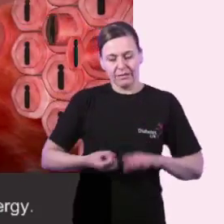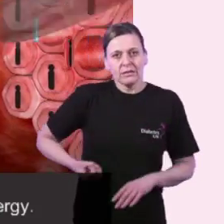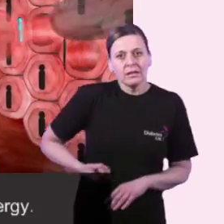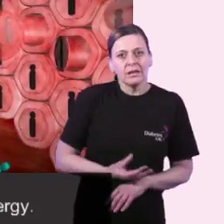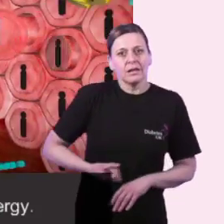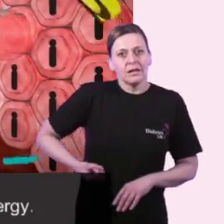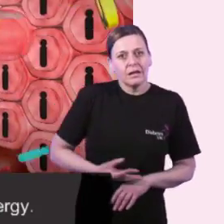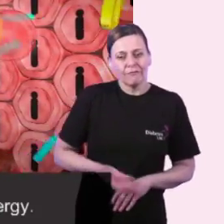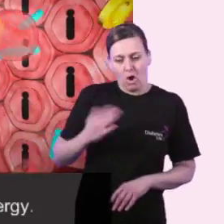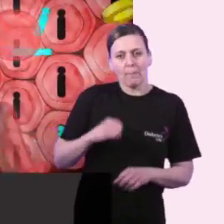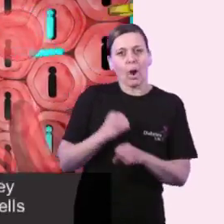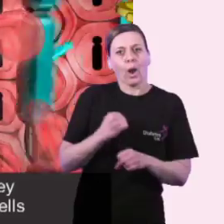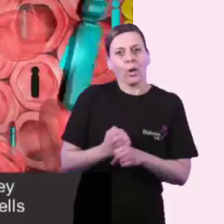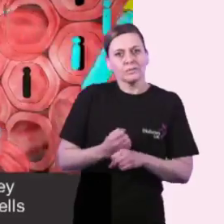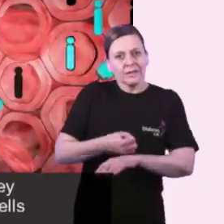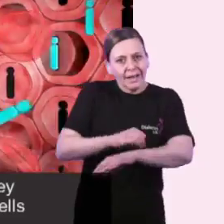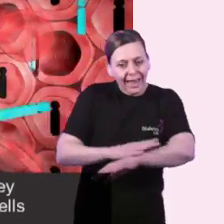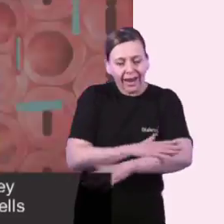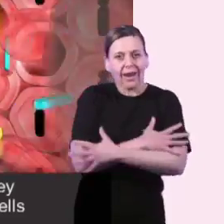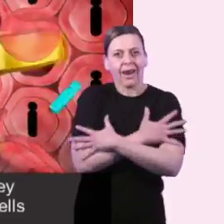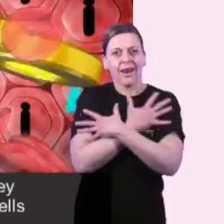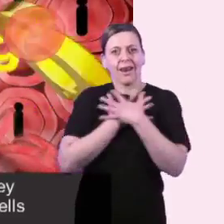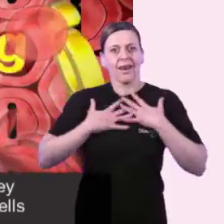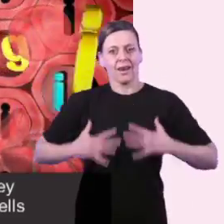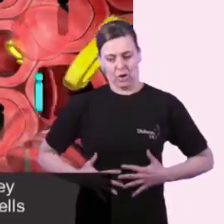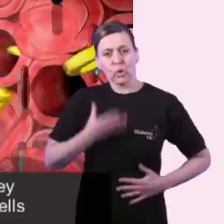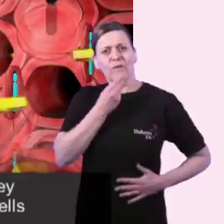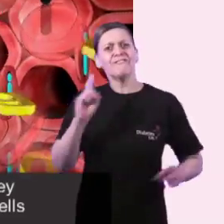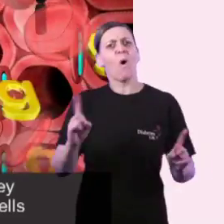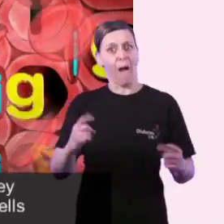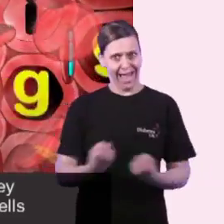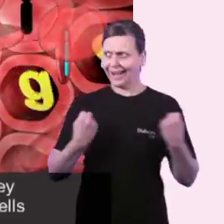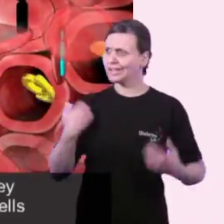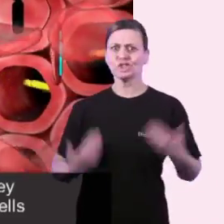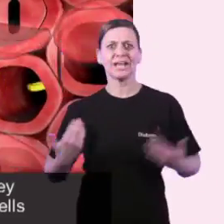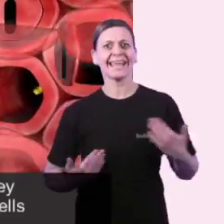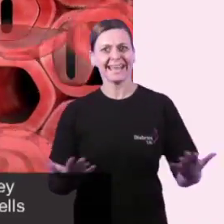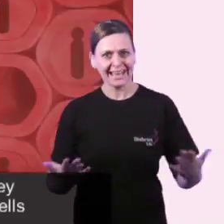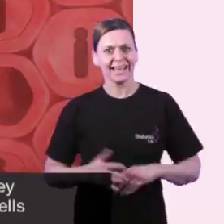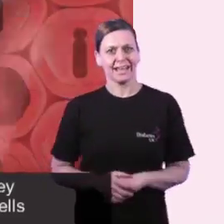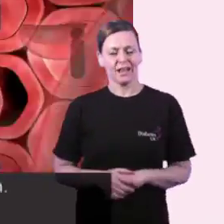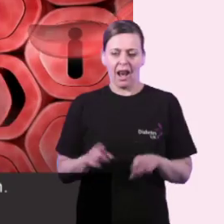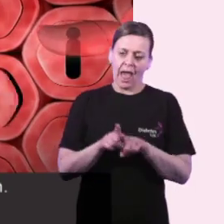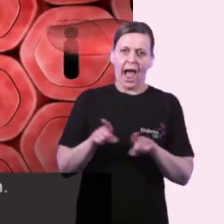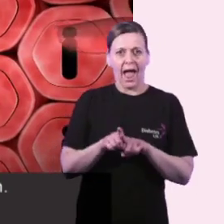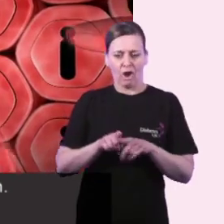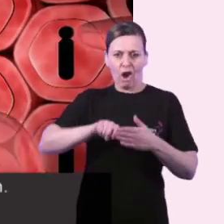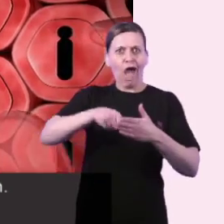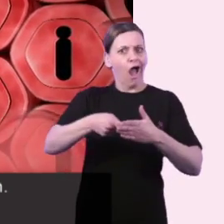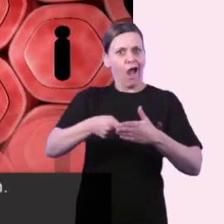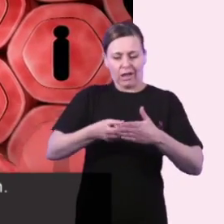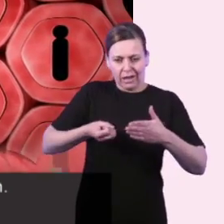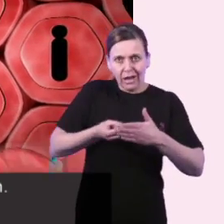it can be used for energy. It's a bit like insulin is a key unlocking the door to the cells so the glucose can get in.